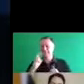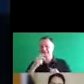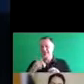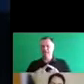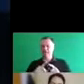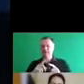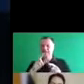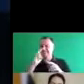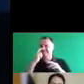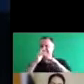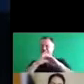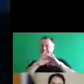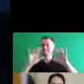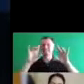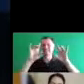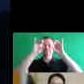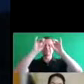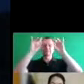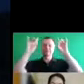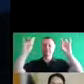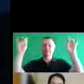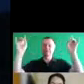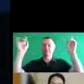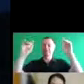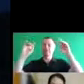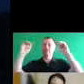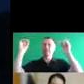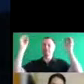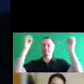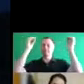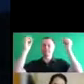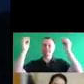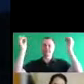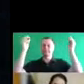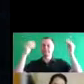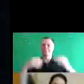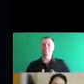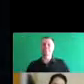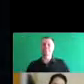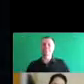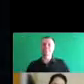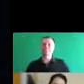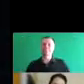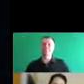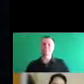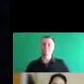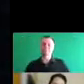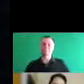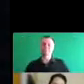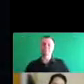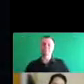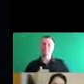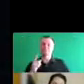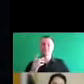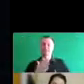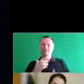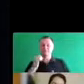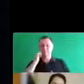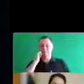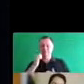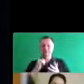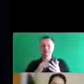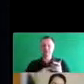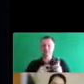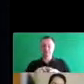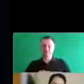stars, it's like sparkling, you know. And I've really engaged that's actually black sand. So the